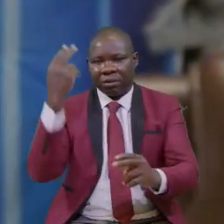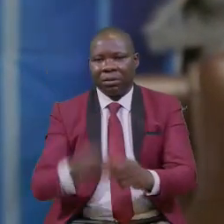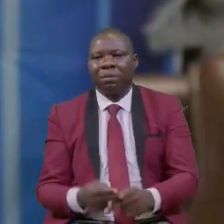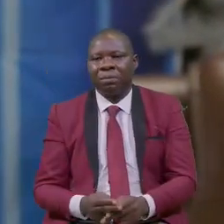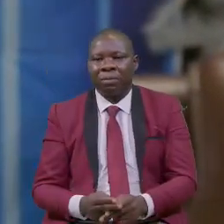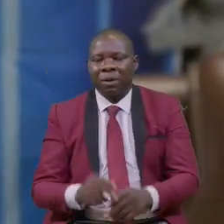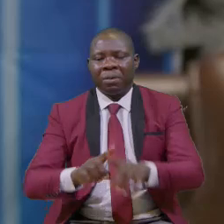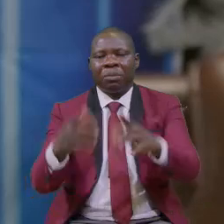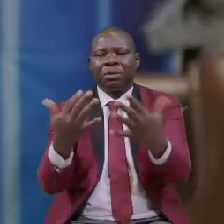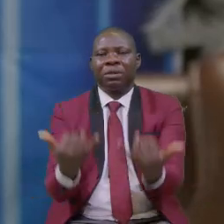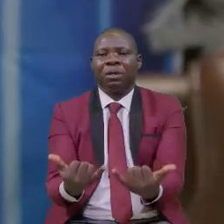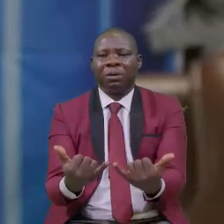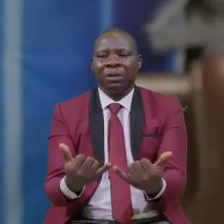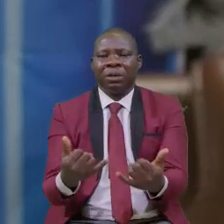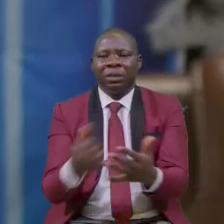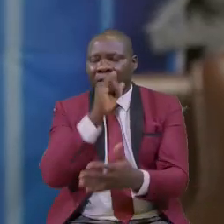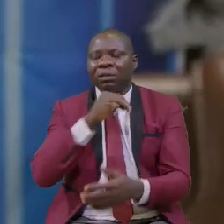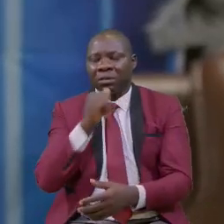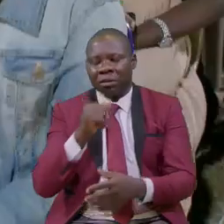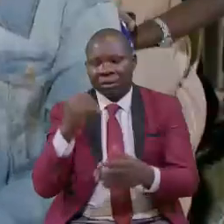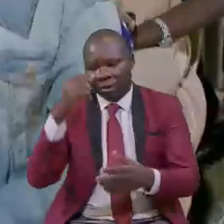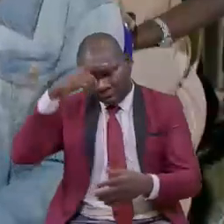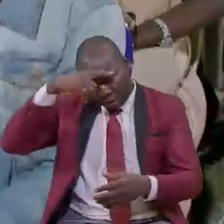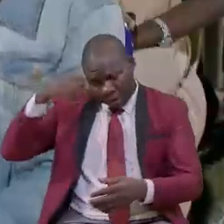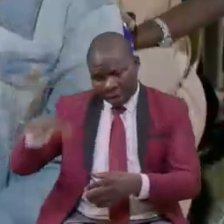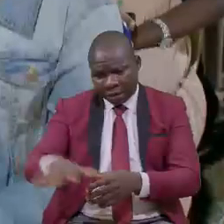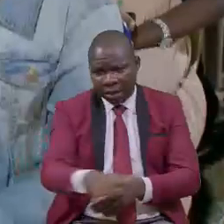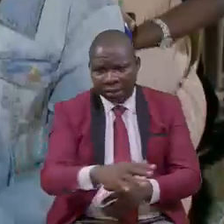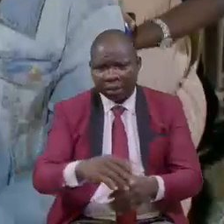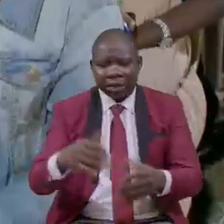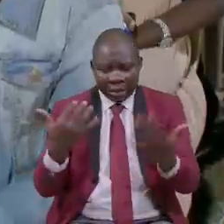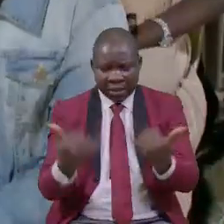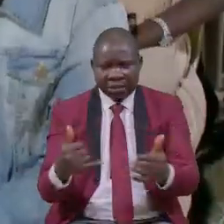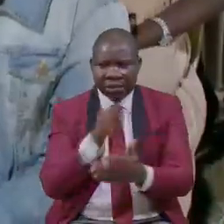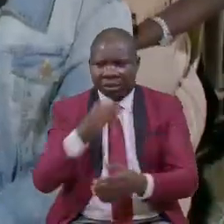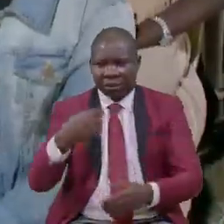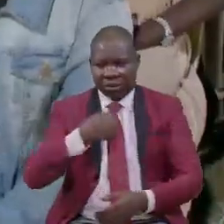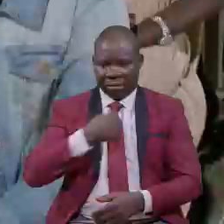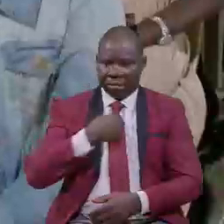But now it's not shadow. Now it's me. Can you see me here?